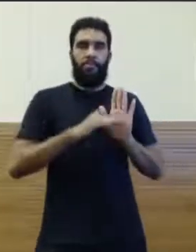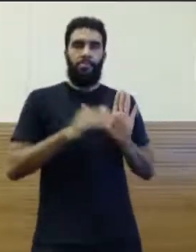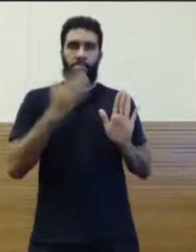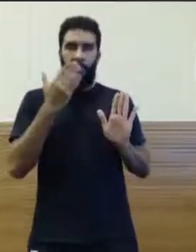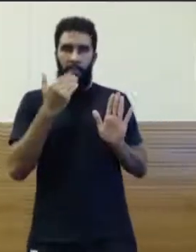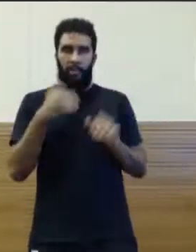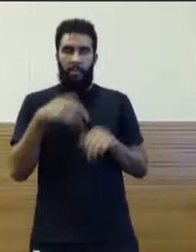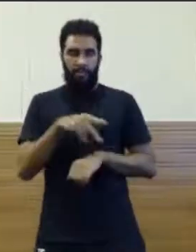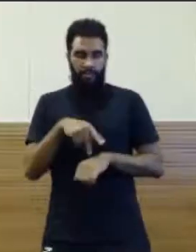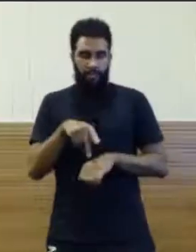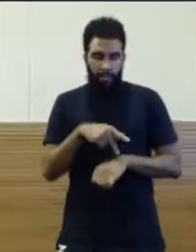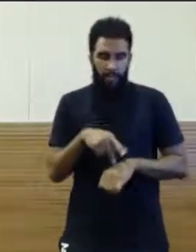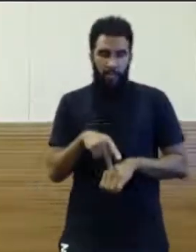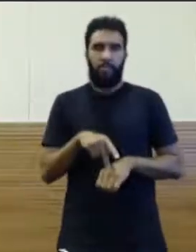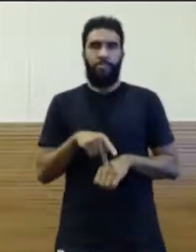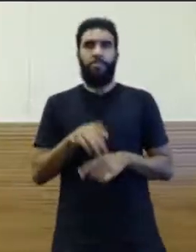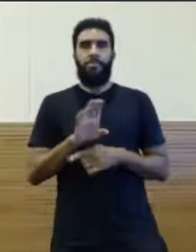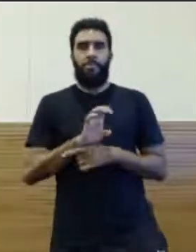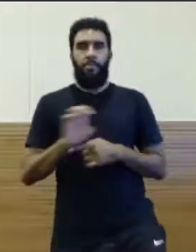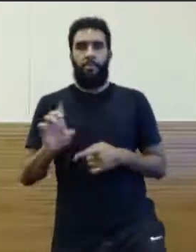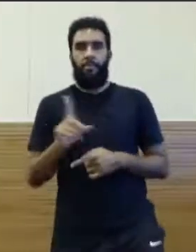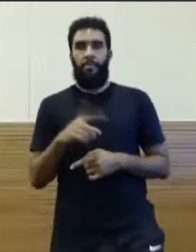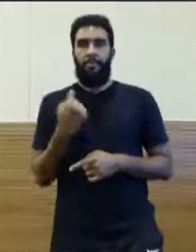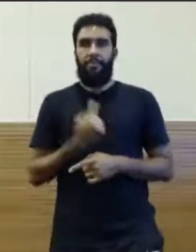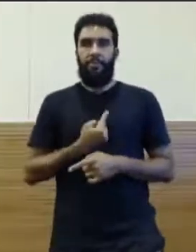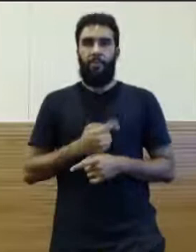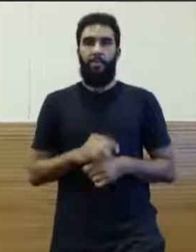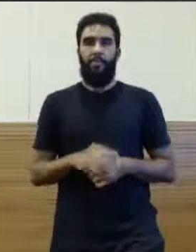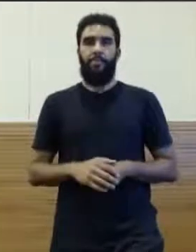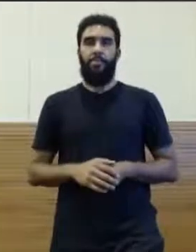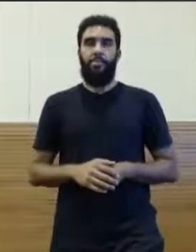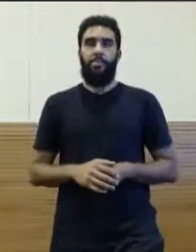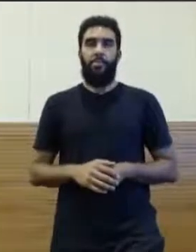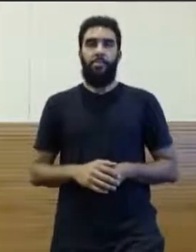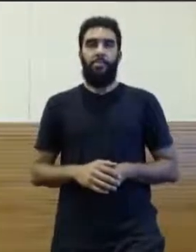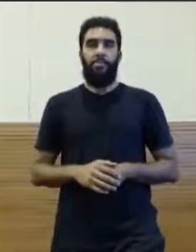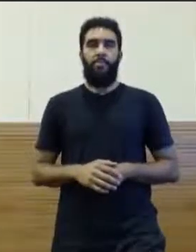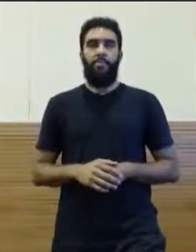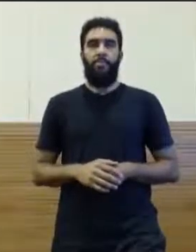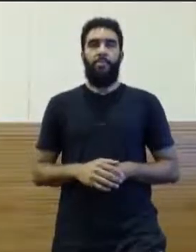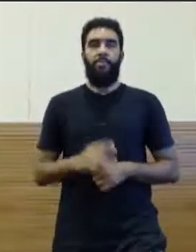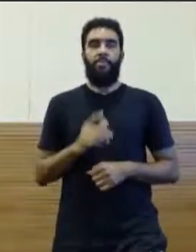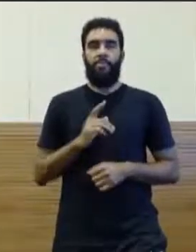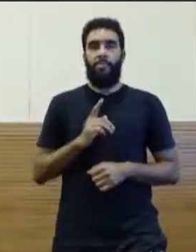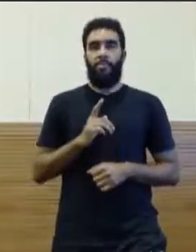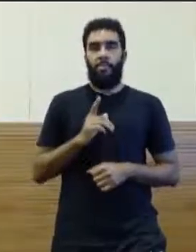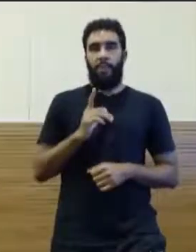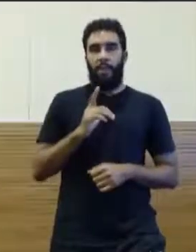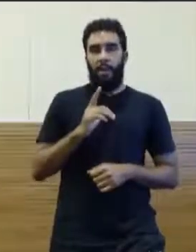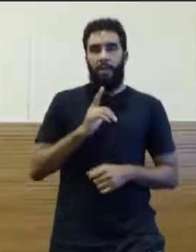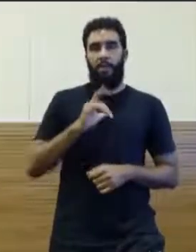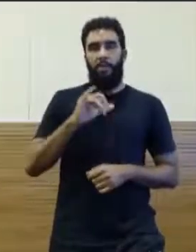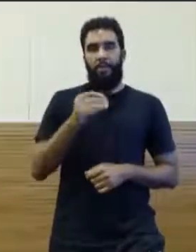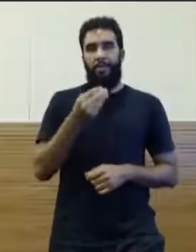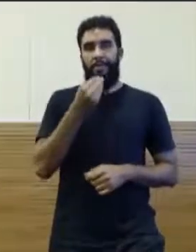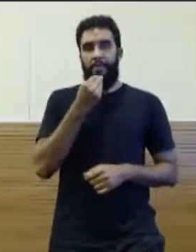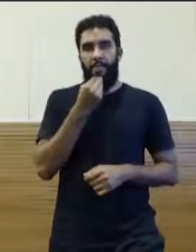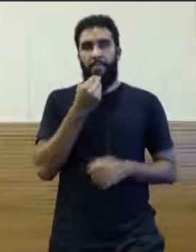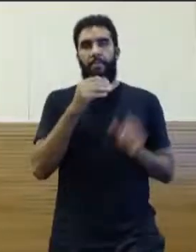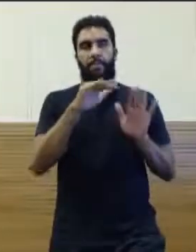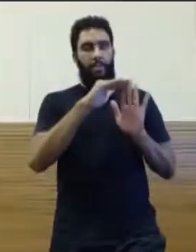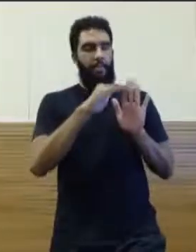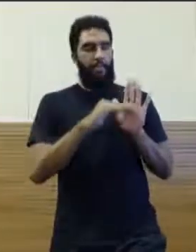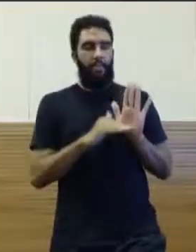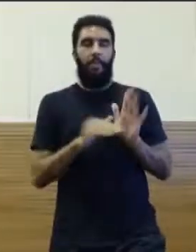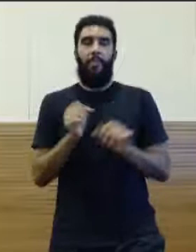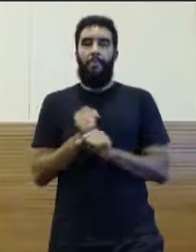The Dietary Guidelines of Ecuador, we were the second to last of the country of the region to set